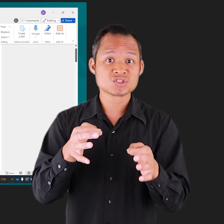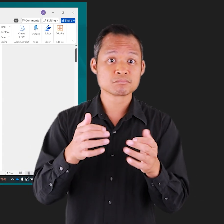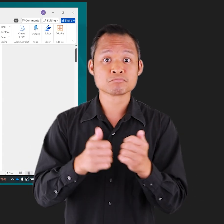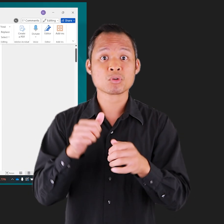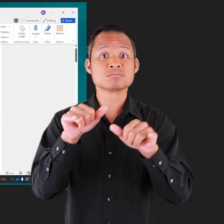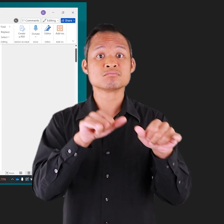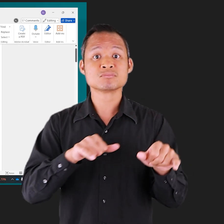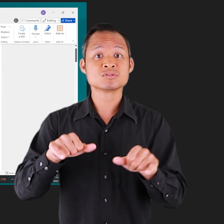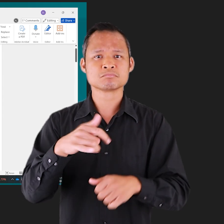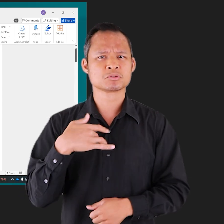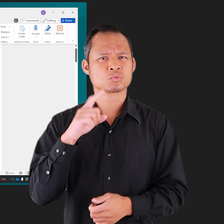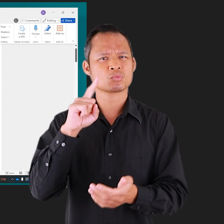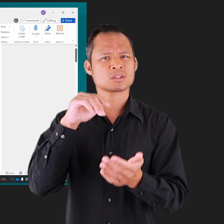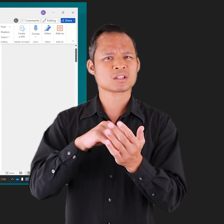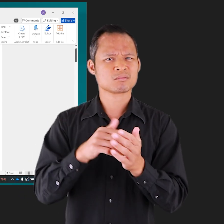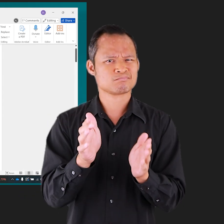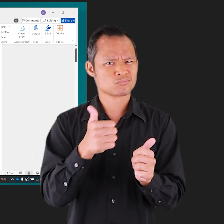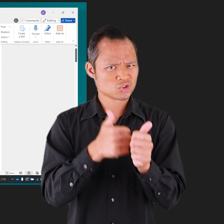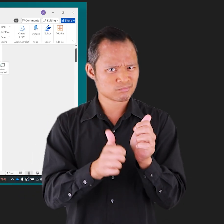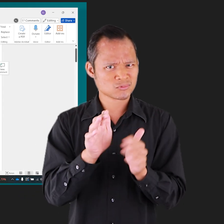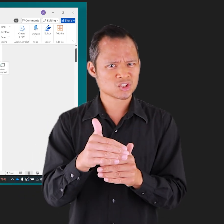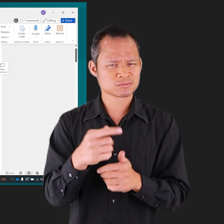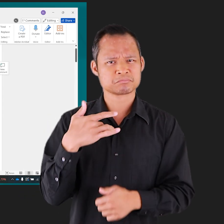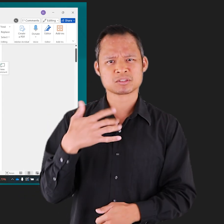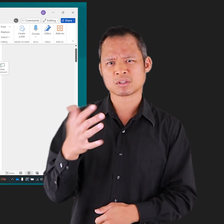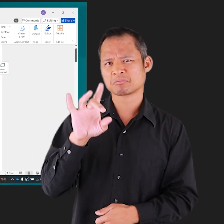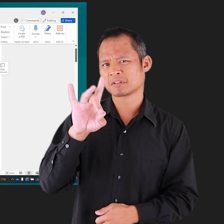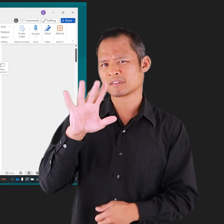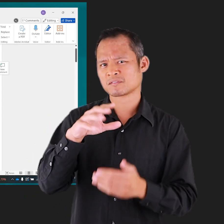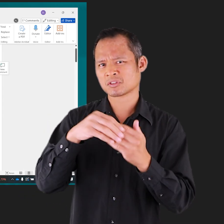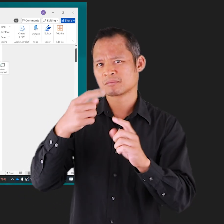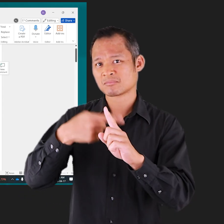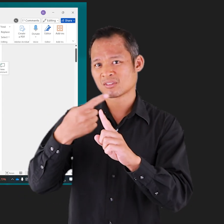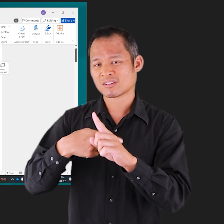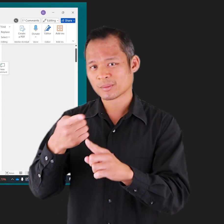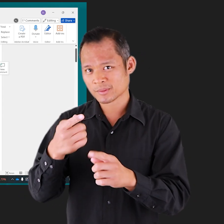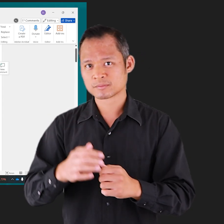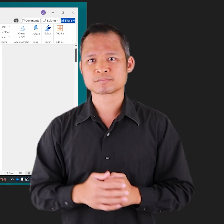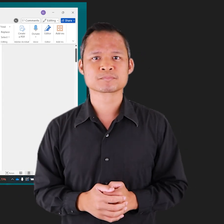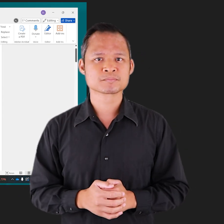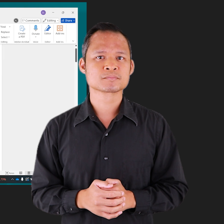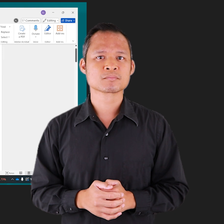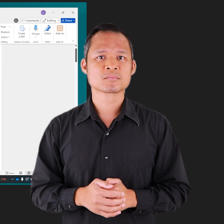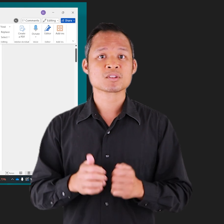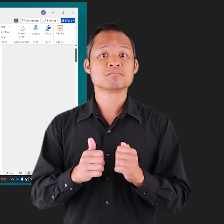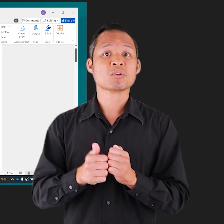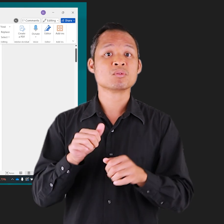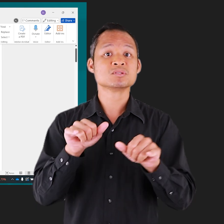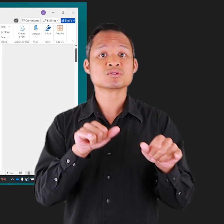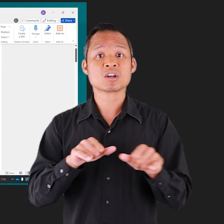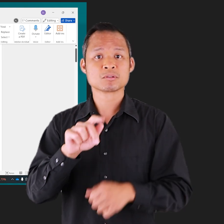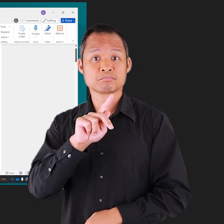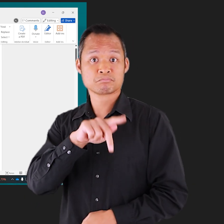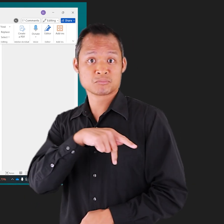to their customers. However, they have decided to use the most common package of $1,000 a year, paid monthly,